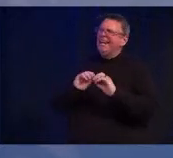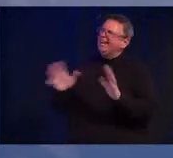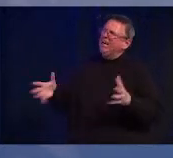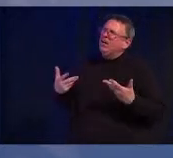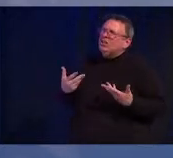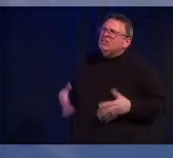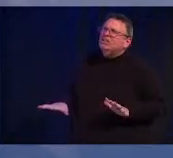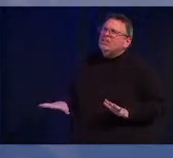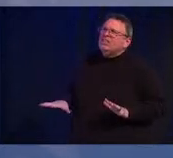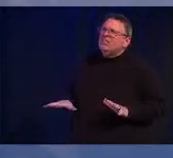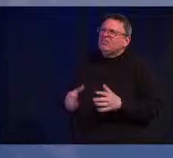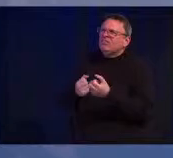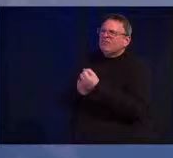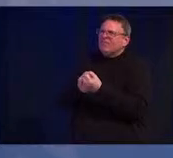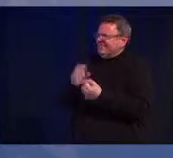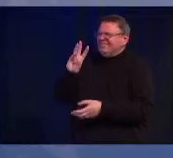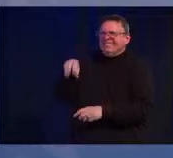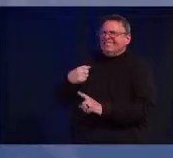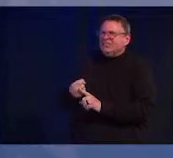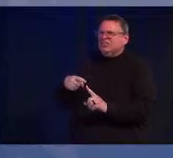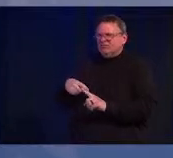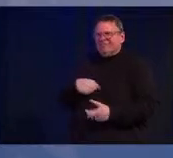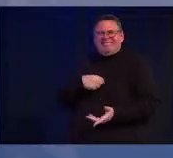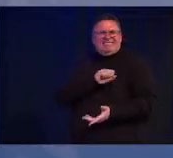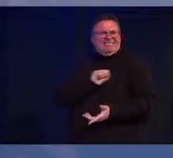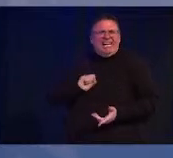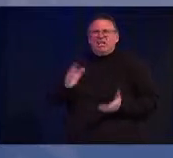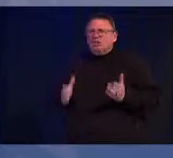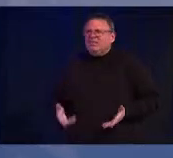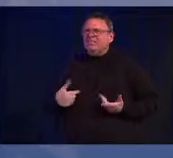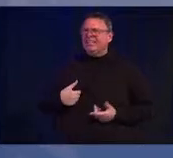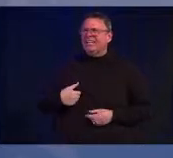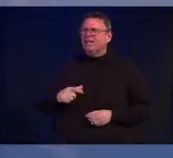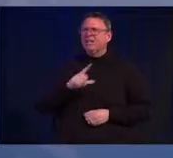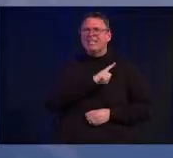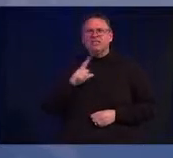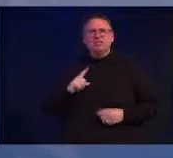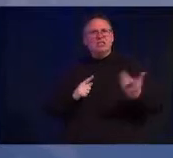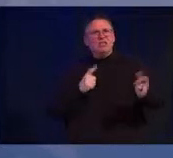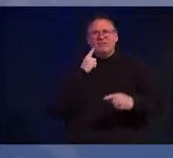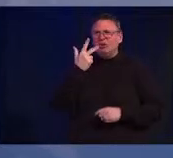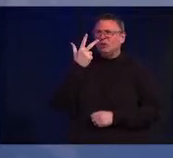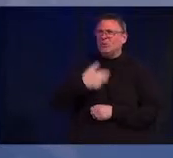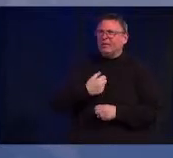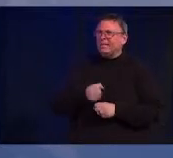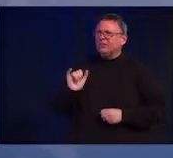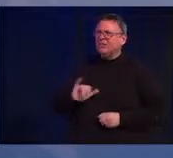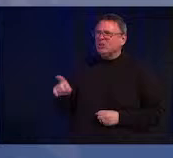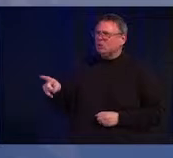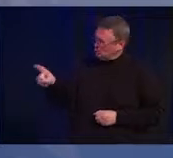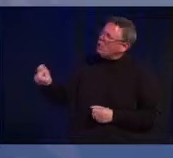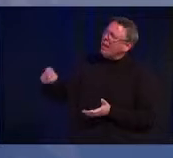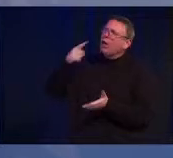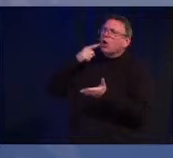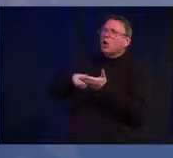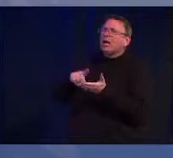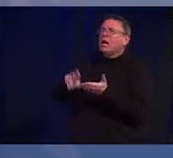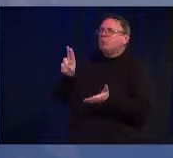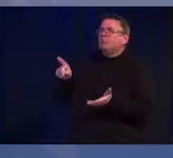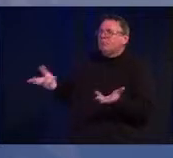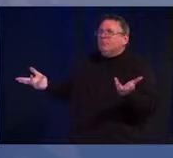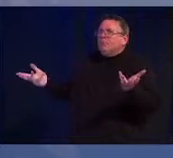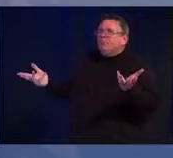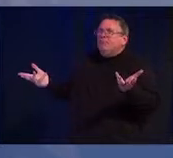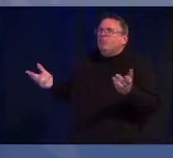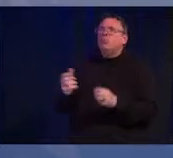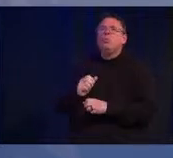for 6 years in the Senate, was a legislator 3 years. You can look it up. Everyone else is saying what they might do.